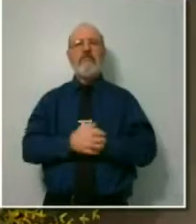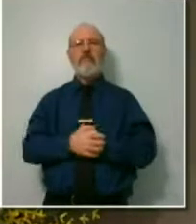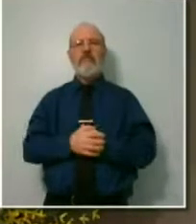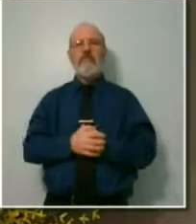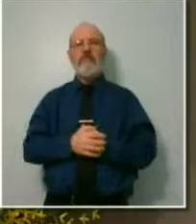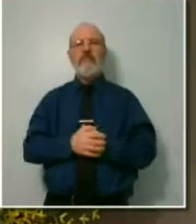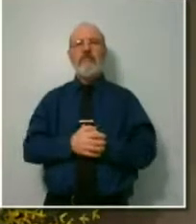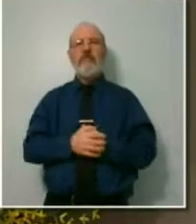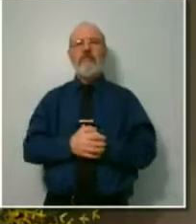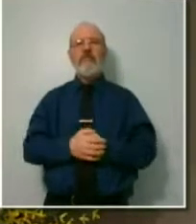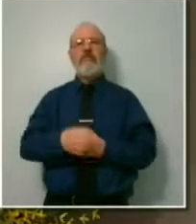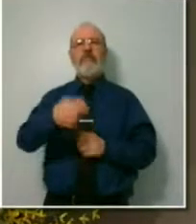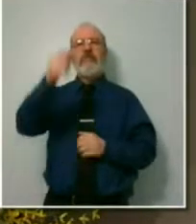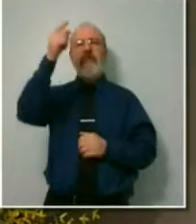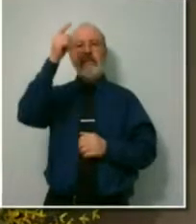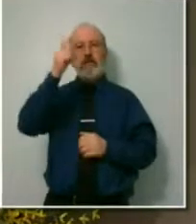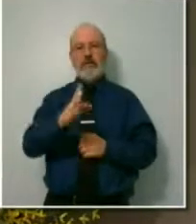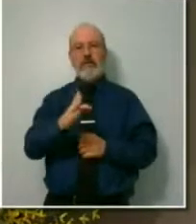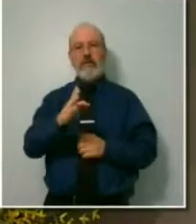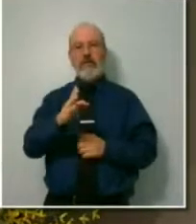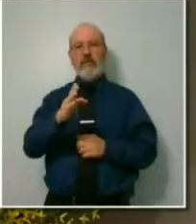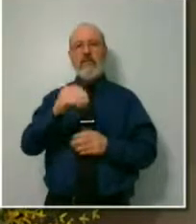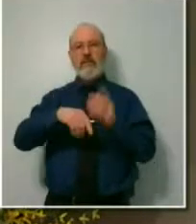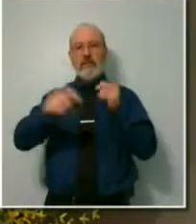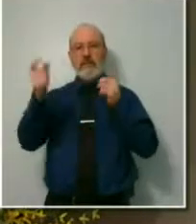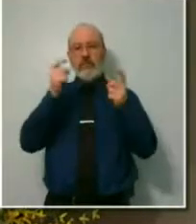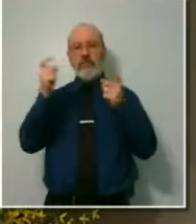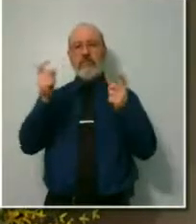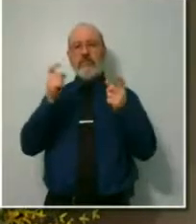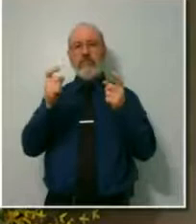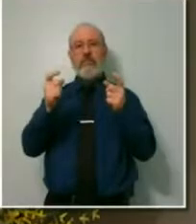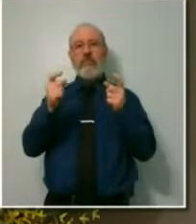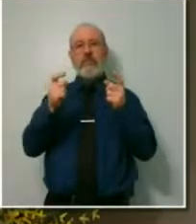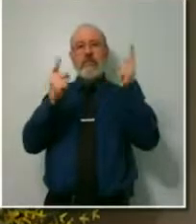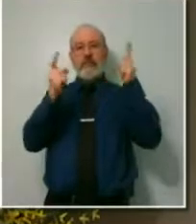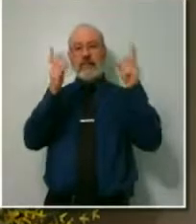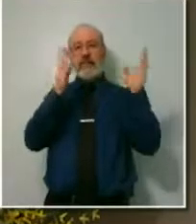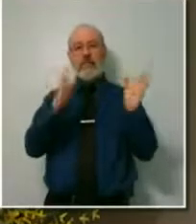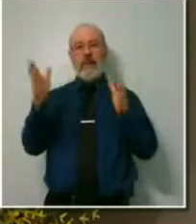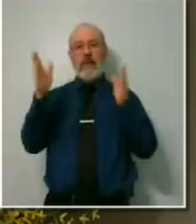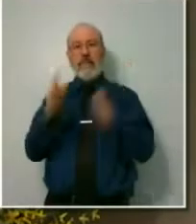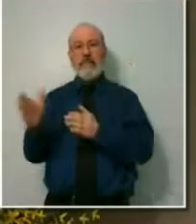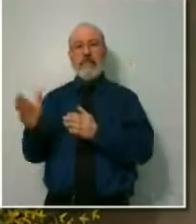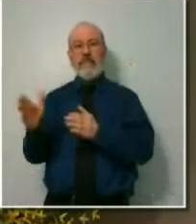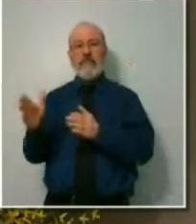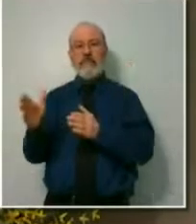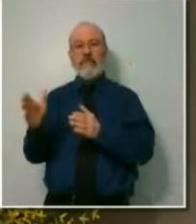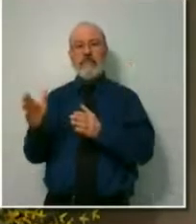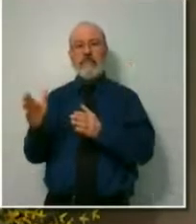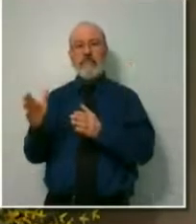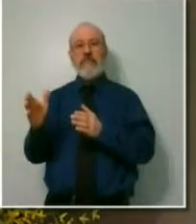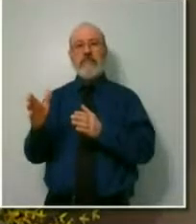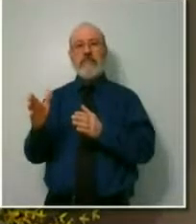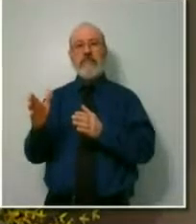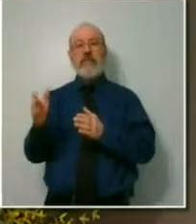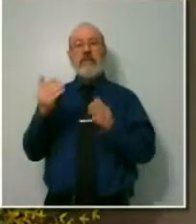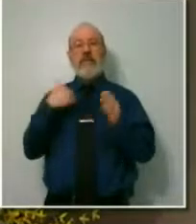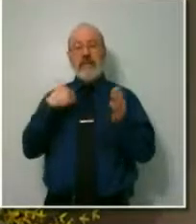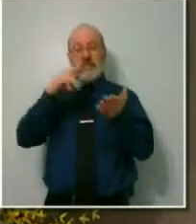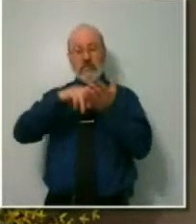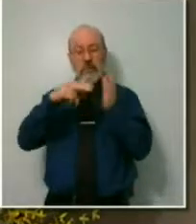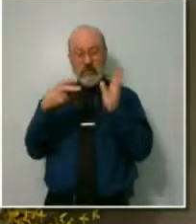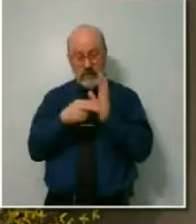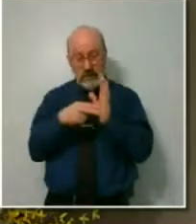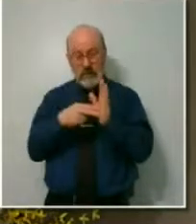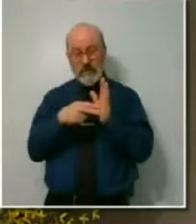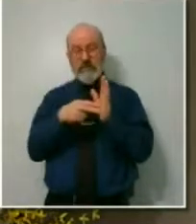God is in control. He has a plan. He has a purpose.